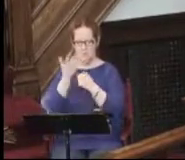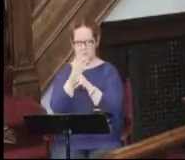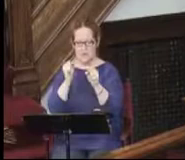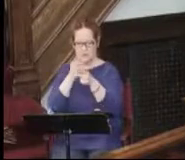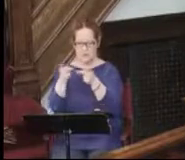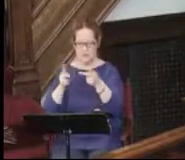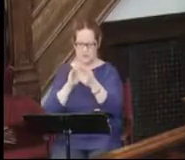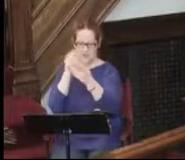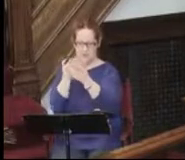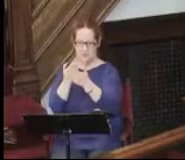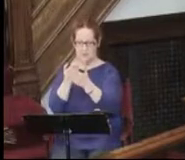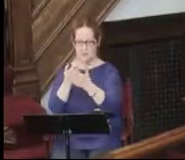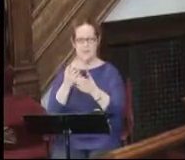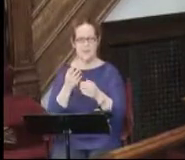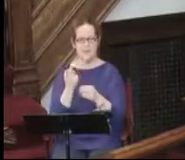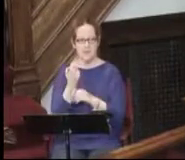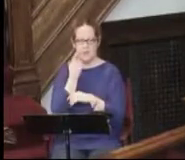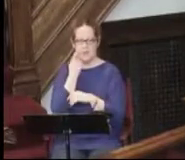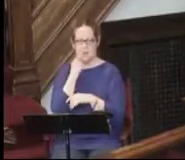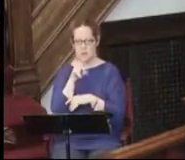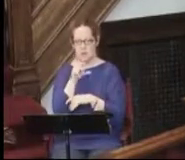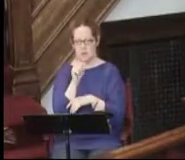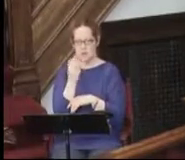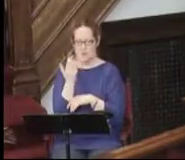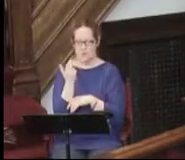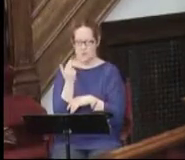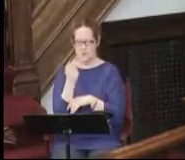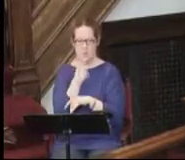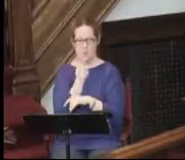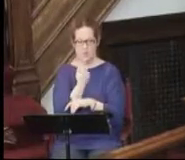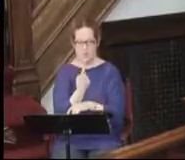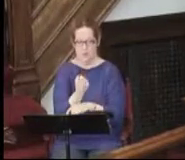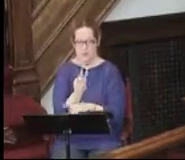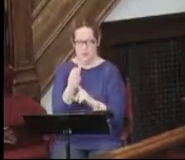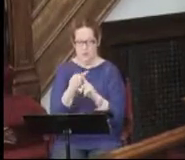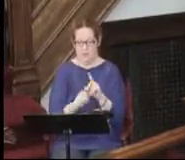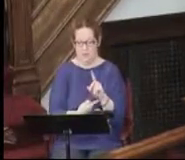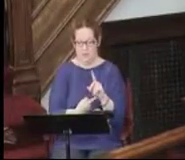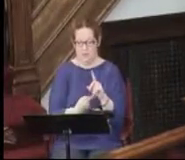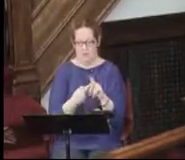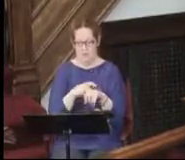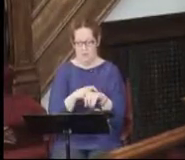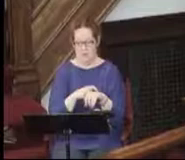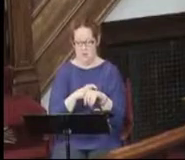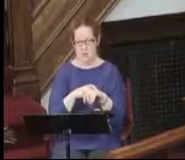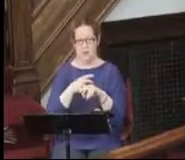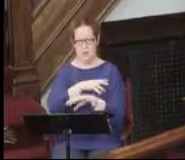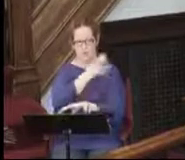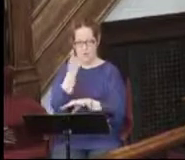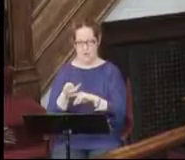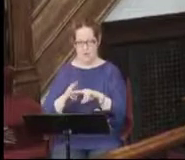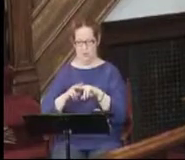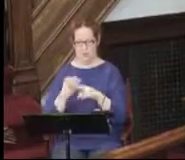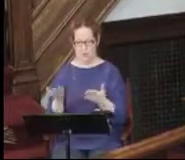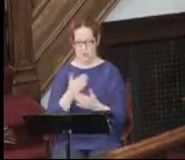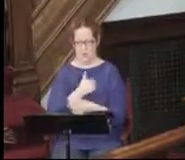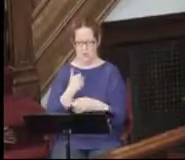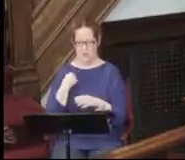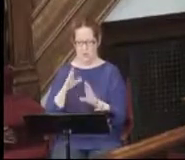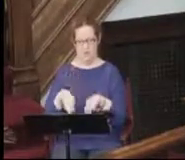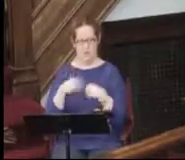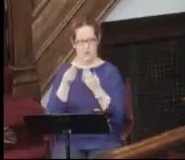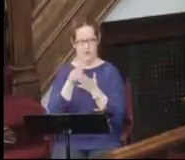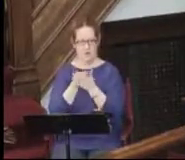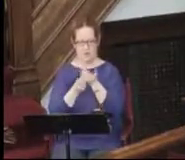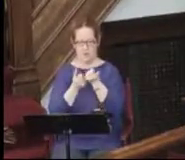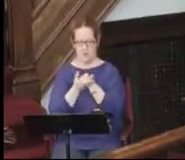donation. And just in 2013, that one 12-month period, the Rainbow Railroad here in Toronto provided